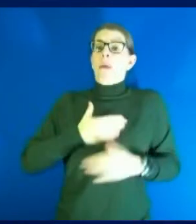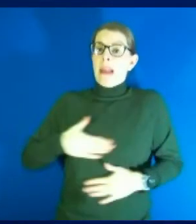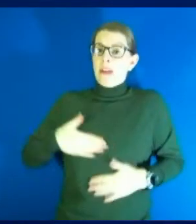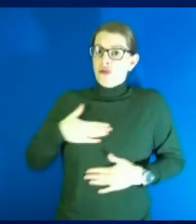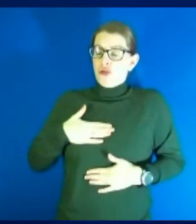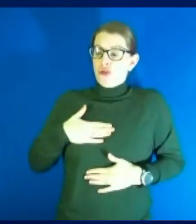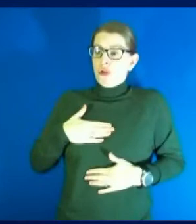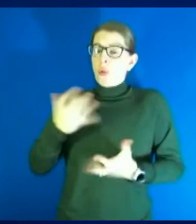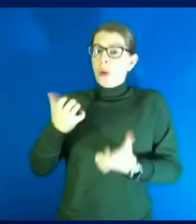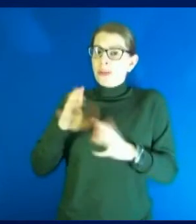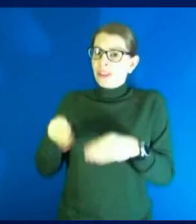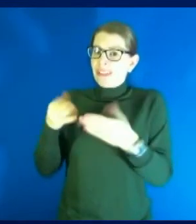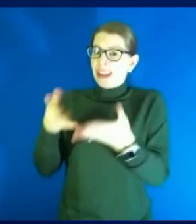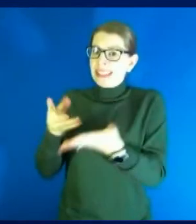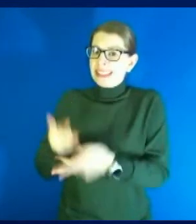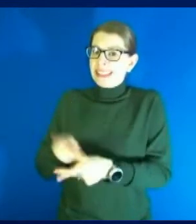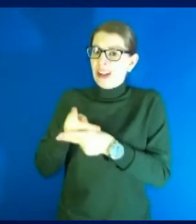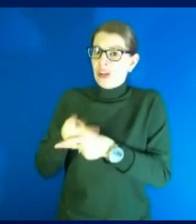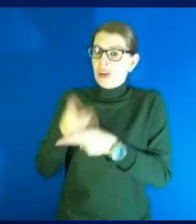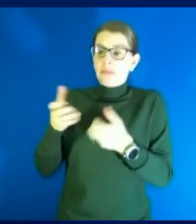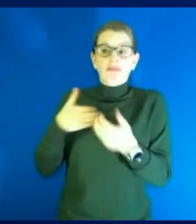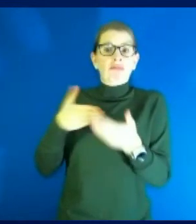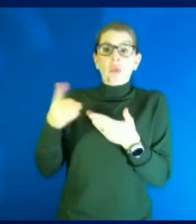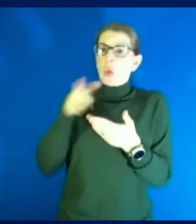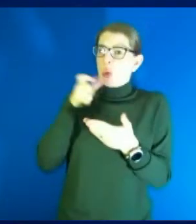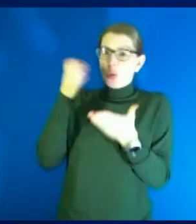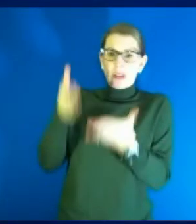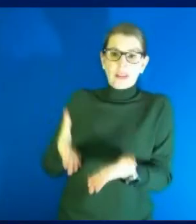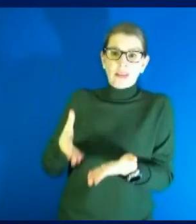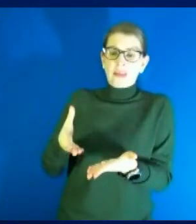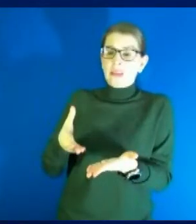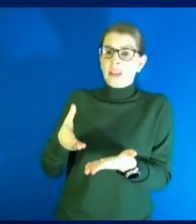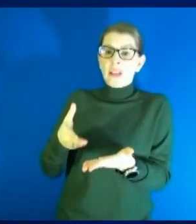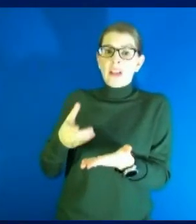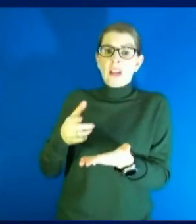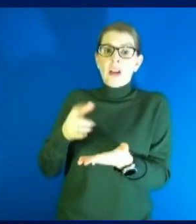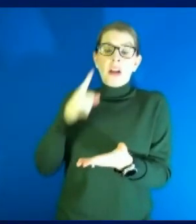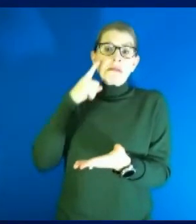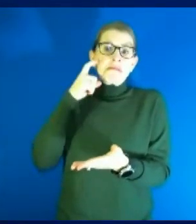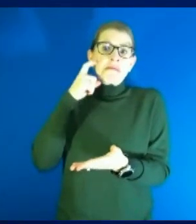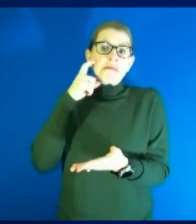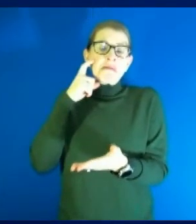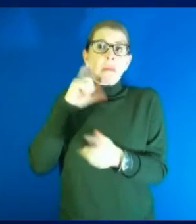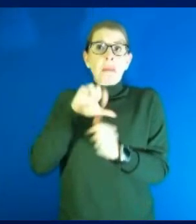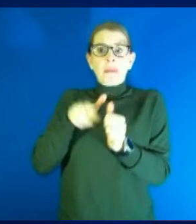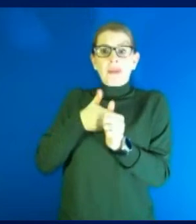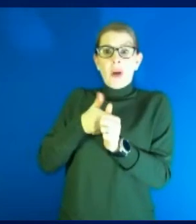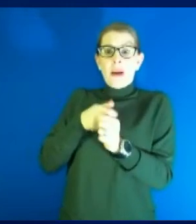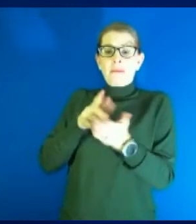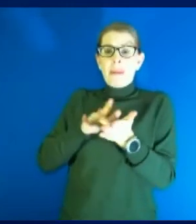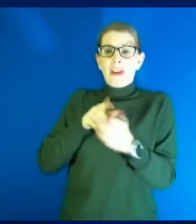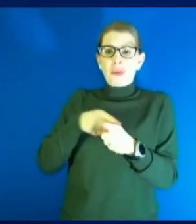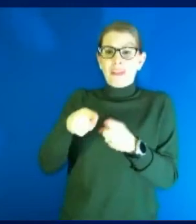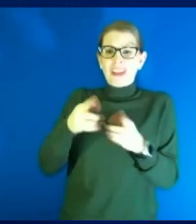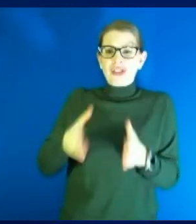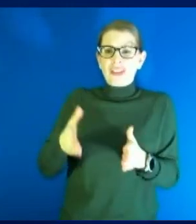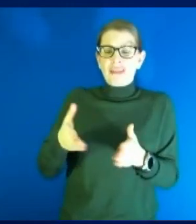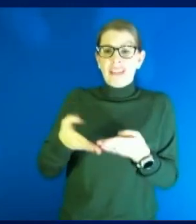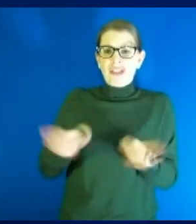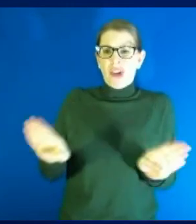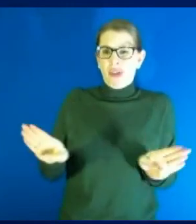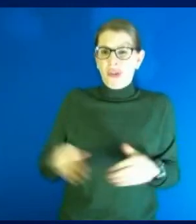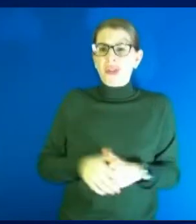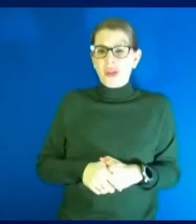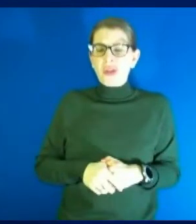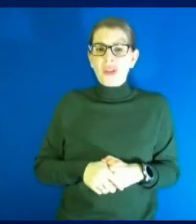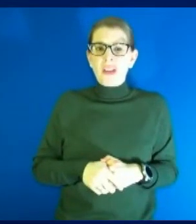you regardless of who you are, whether or not you've been potentially suspicious of the medical profession in general. So I think that we're going to come out of